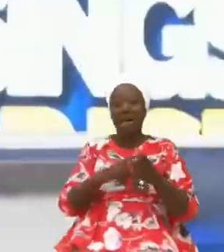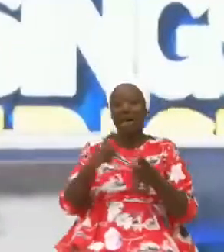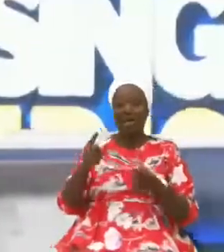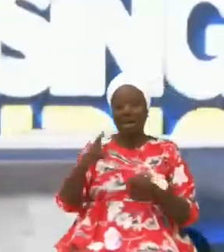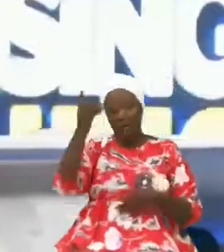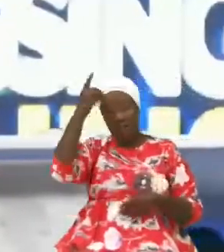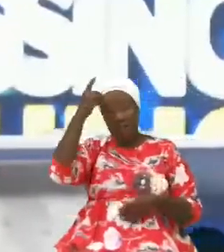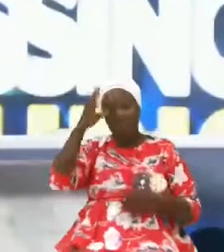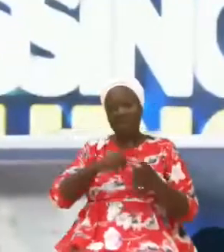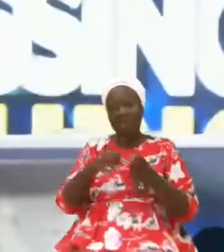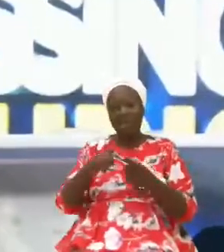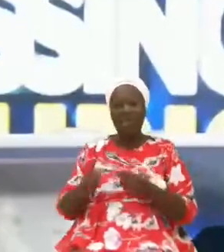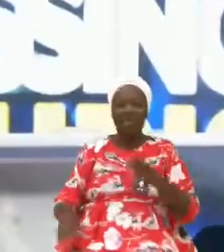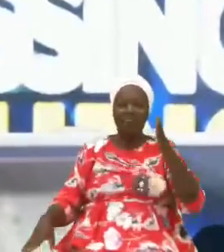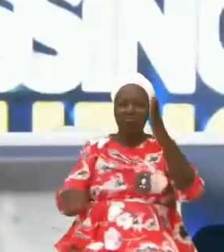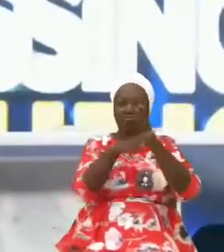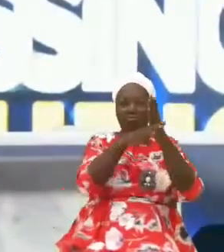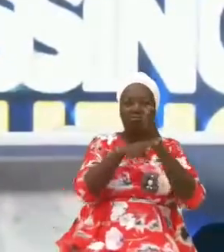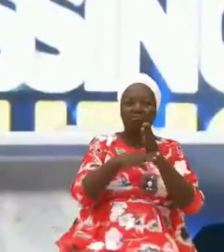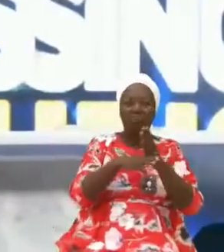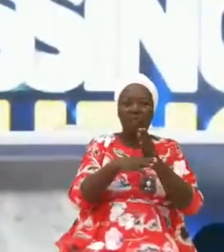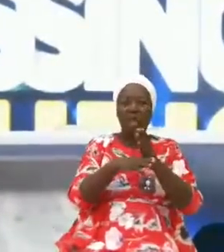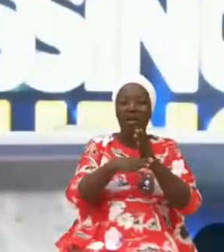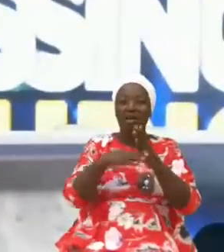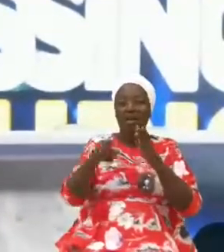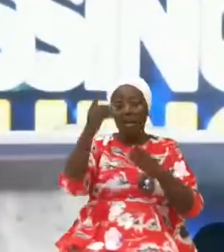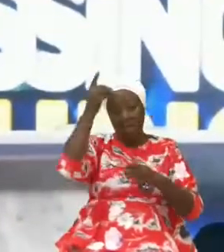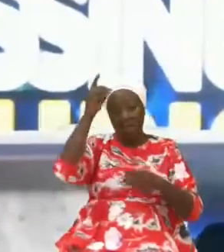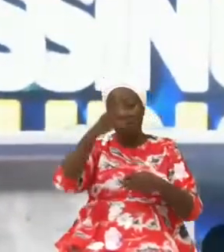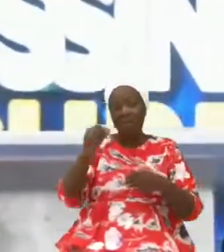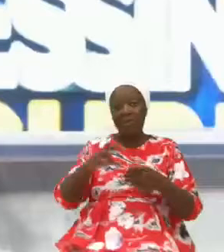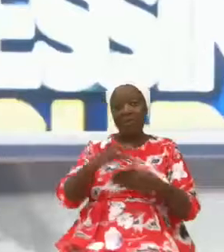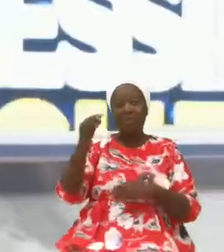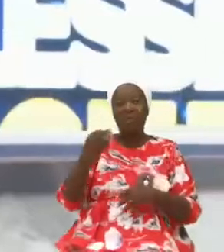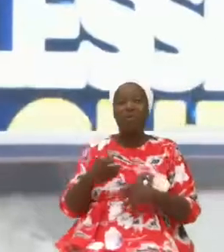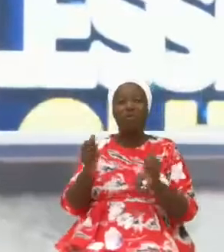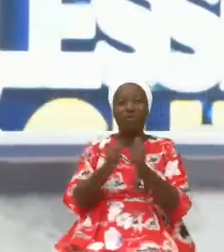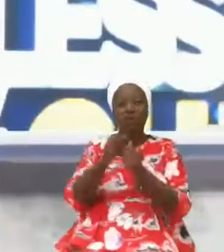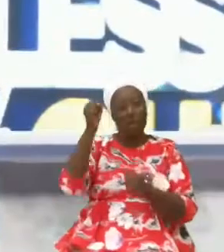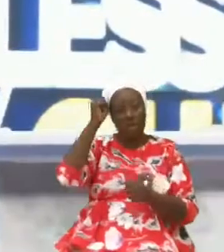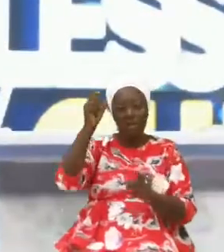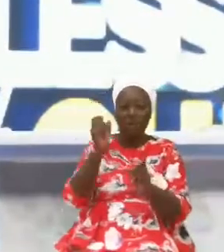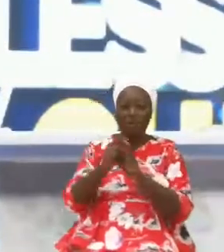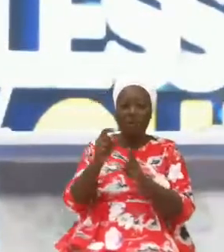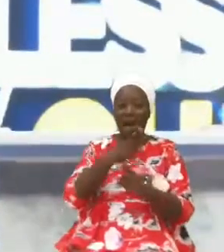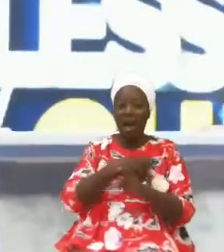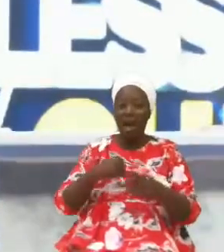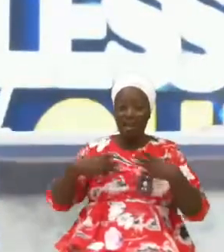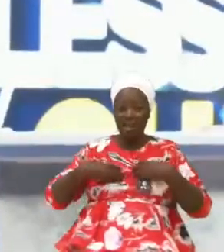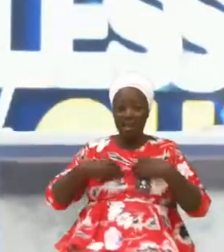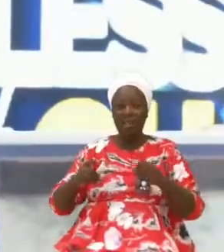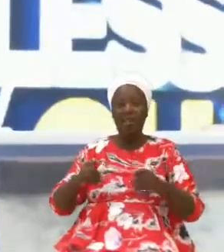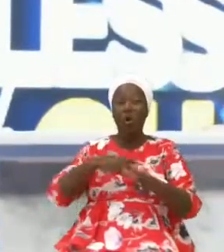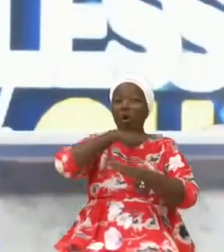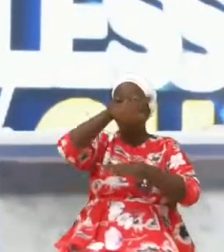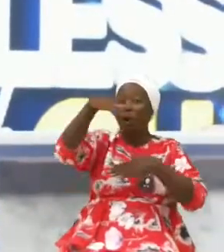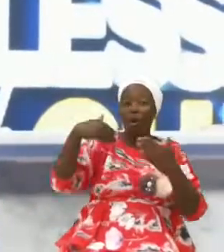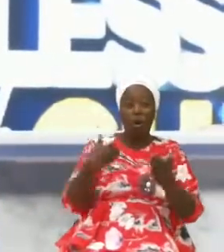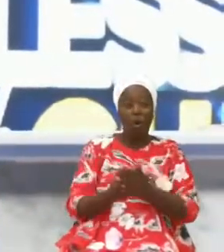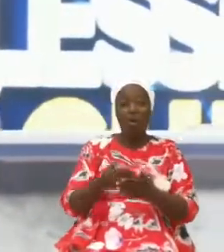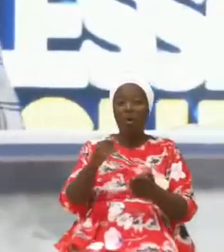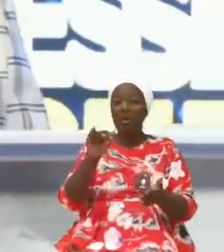were possessed with devils, and they cast out the devils, the spirits, with his word,